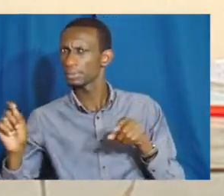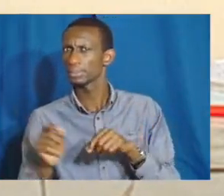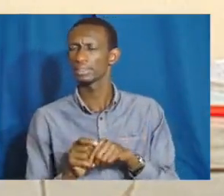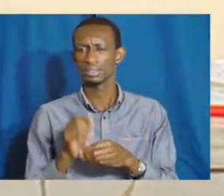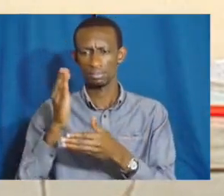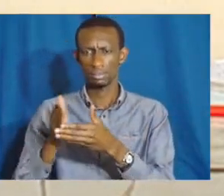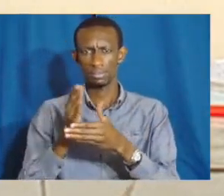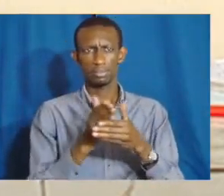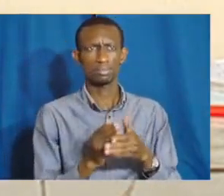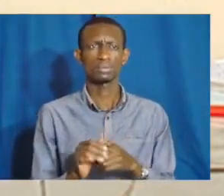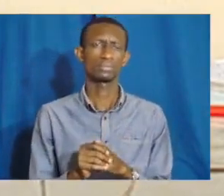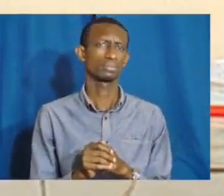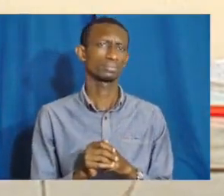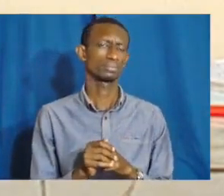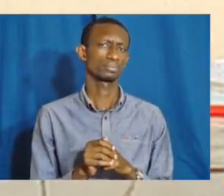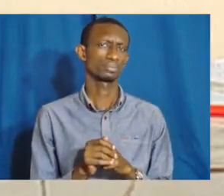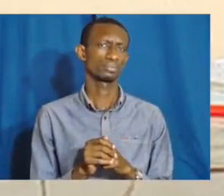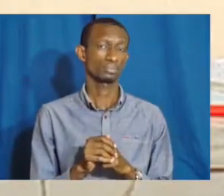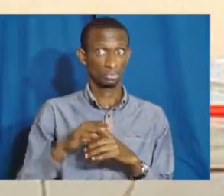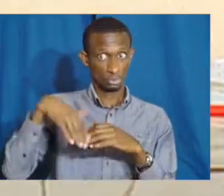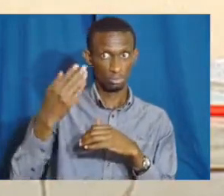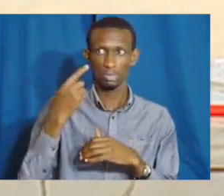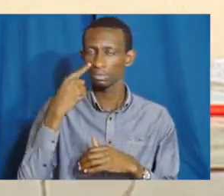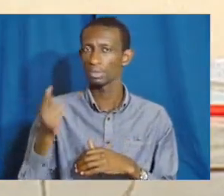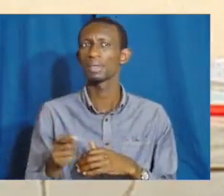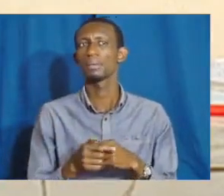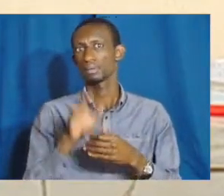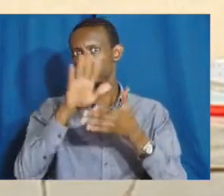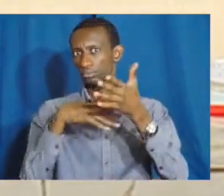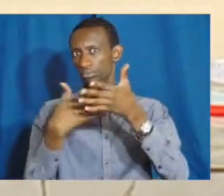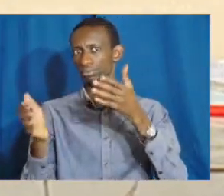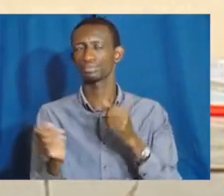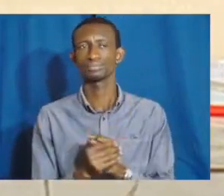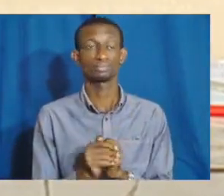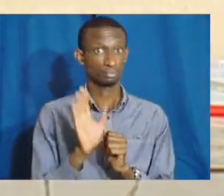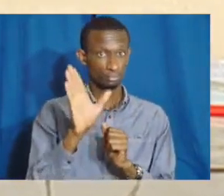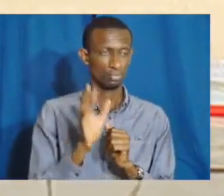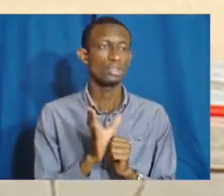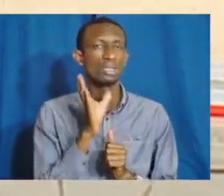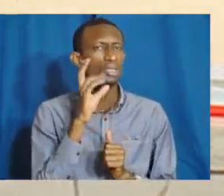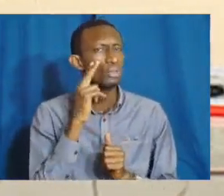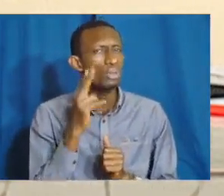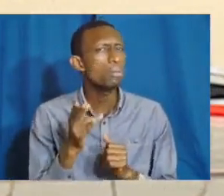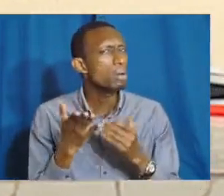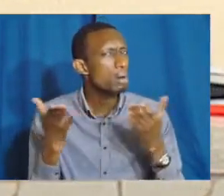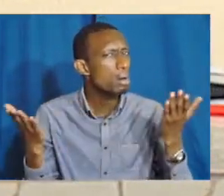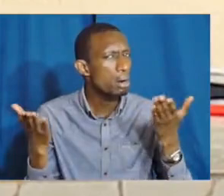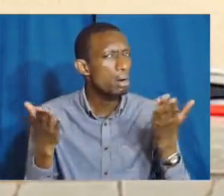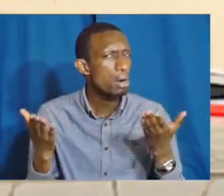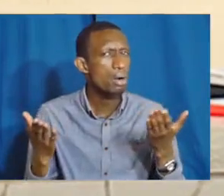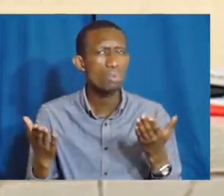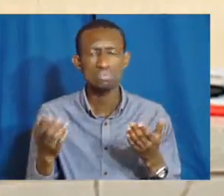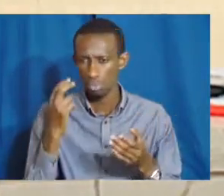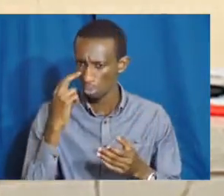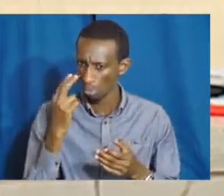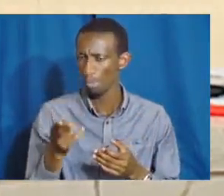will see it on the graph. Let's learn how to find x-intercept. How do we